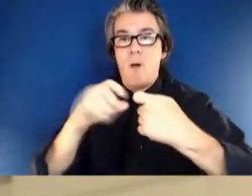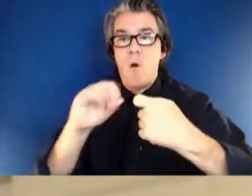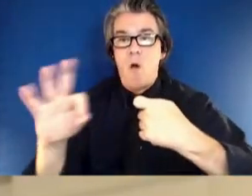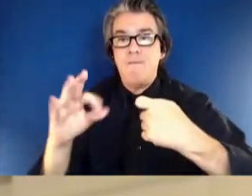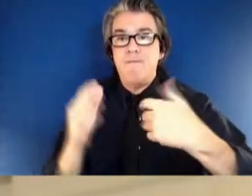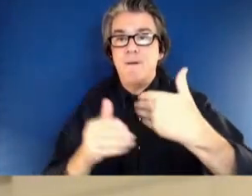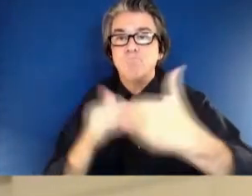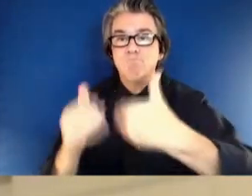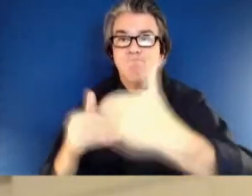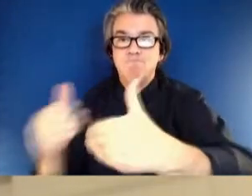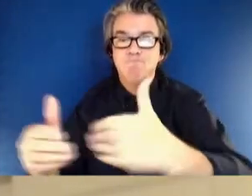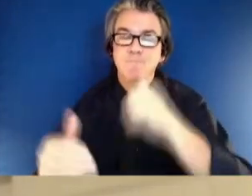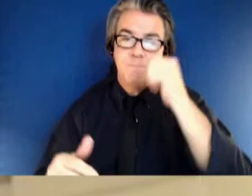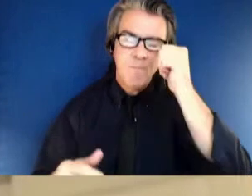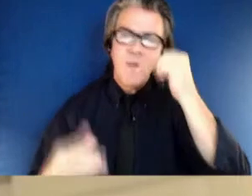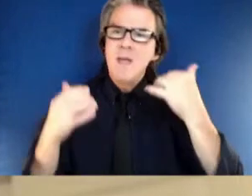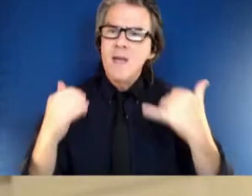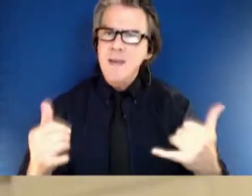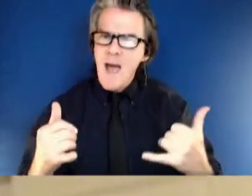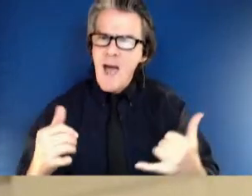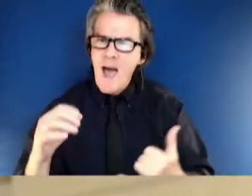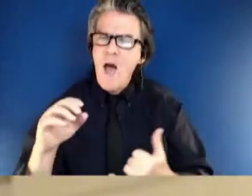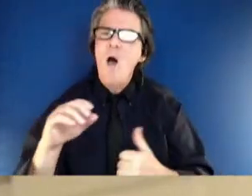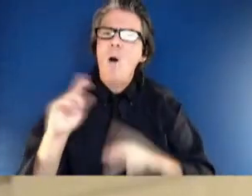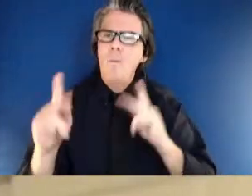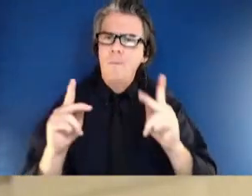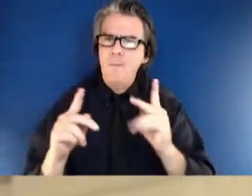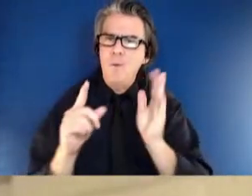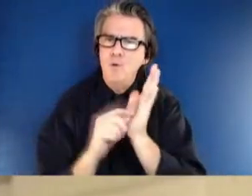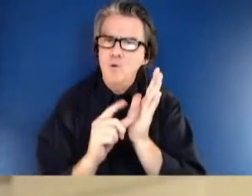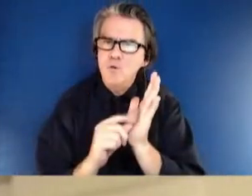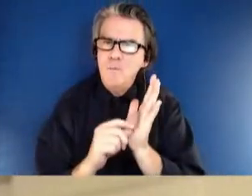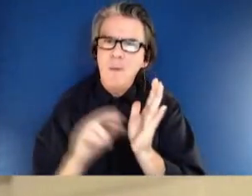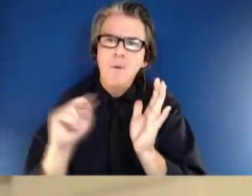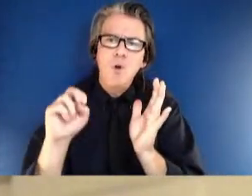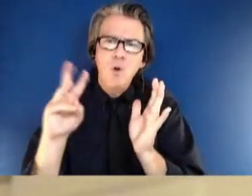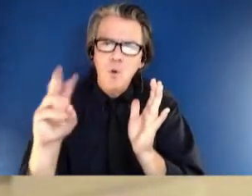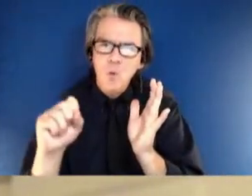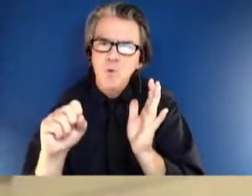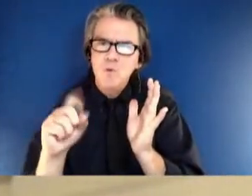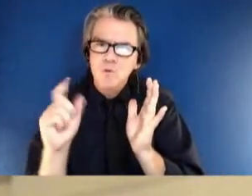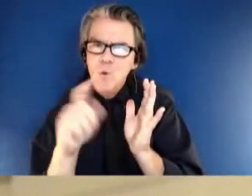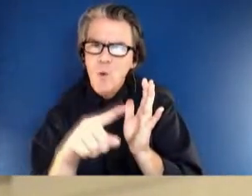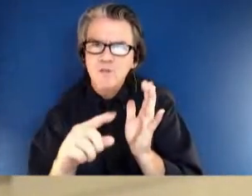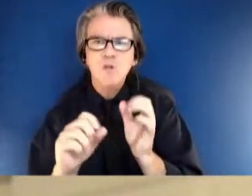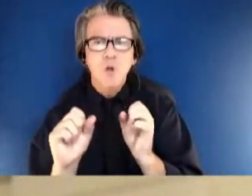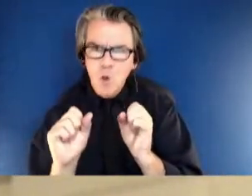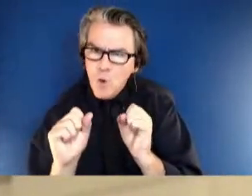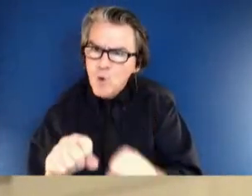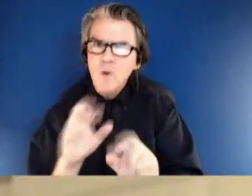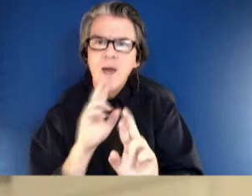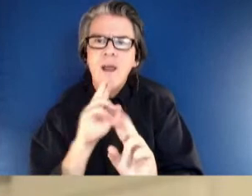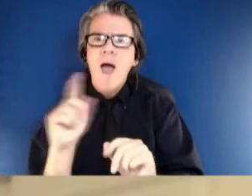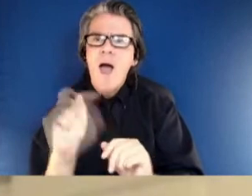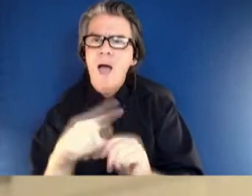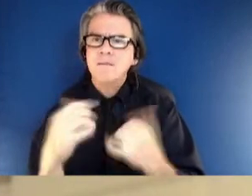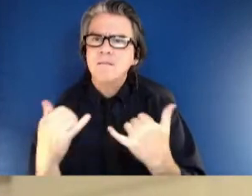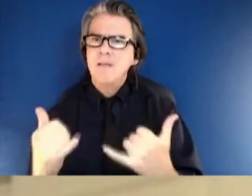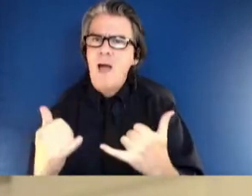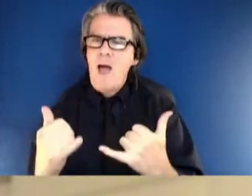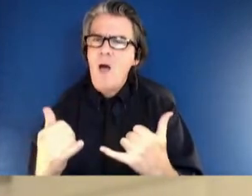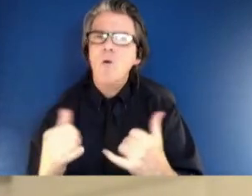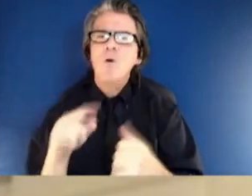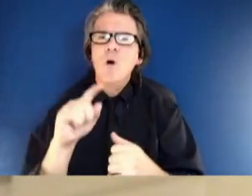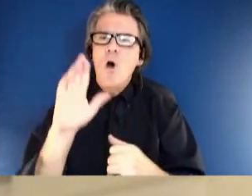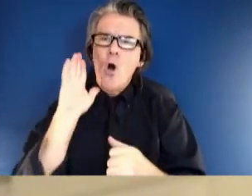are on the line with us tonight to please hit *1 in order to get into the queue to ask a question. We'd like you to ask up to 2 questions if you have them, and ask